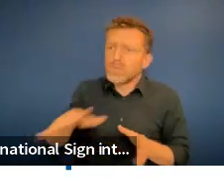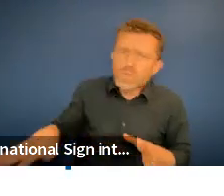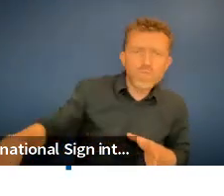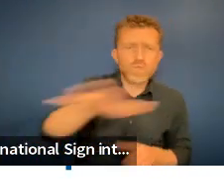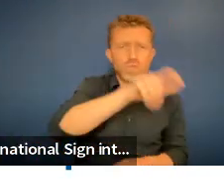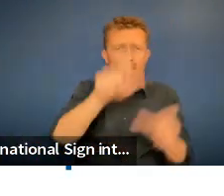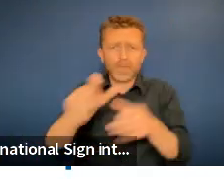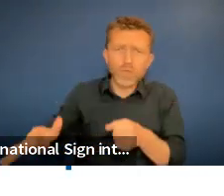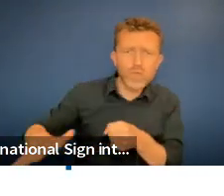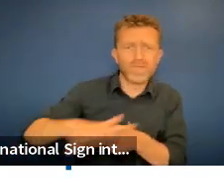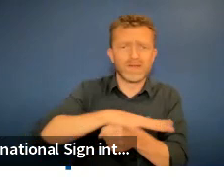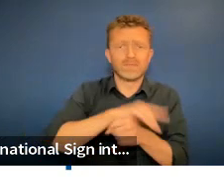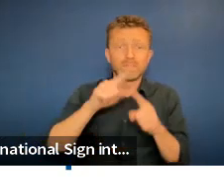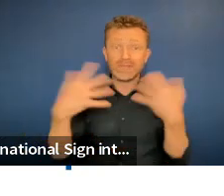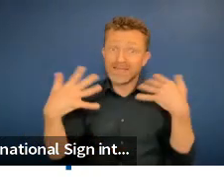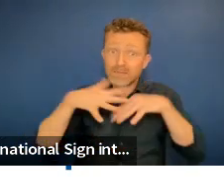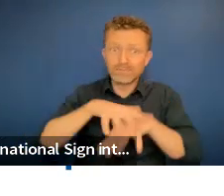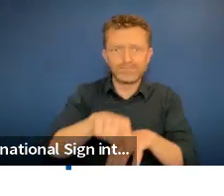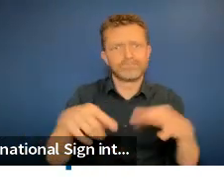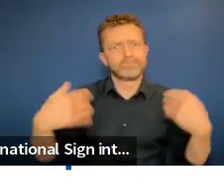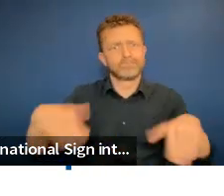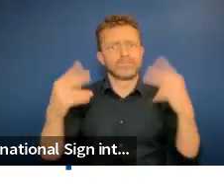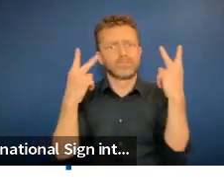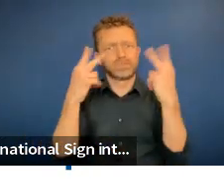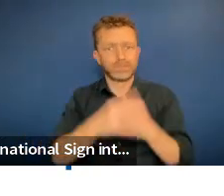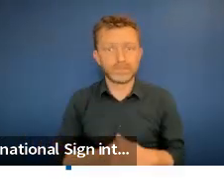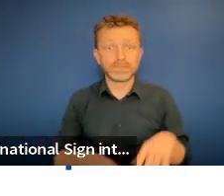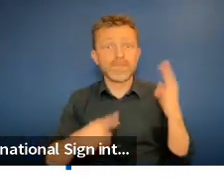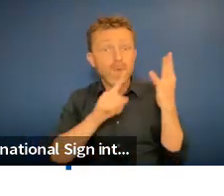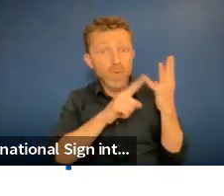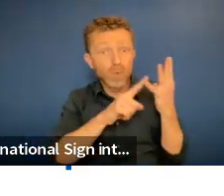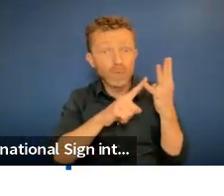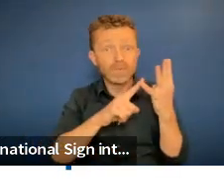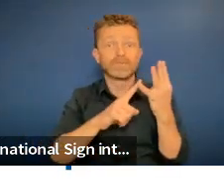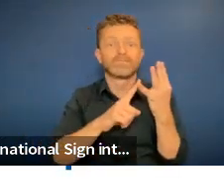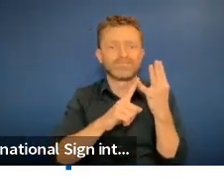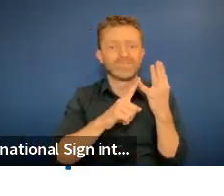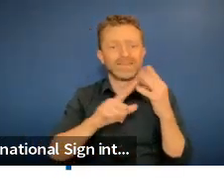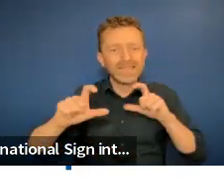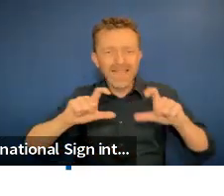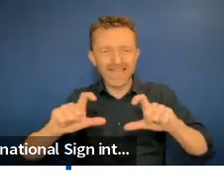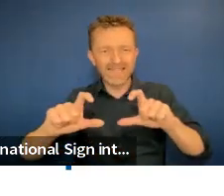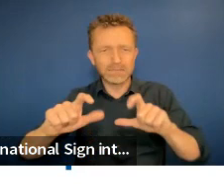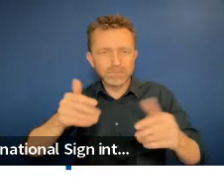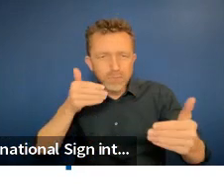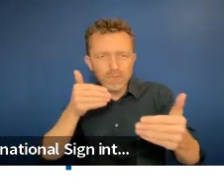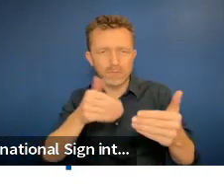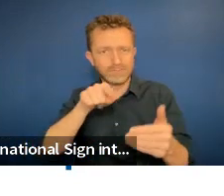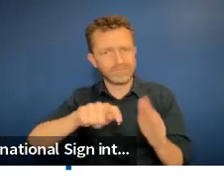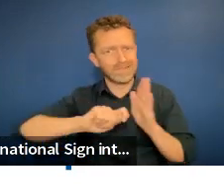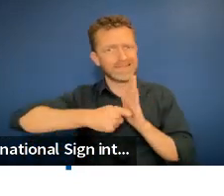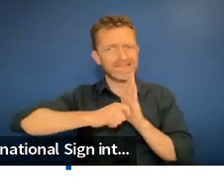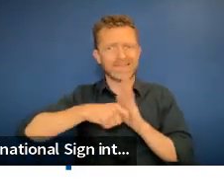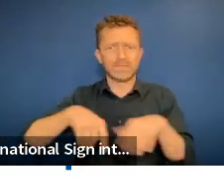approach, which is what this national priority assistive product list essentially contributes to. And through this process,